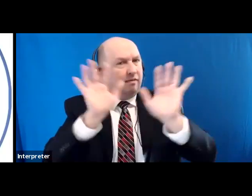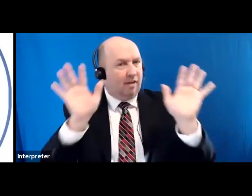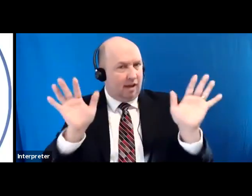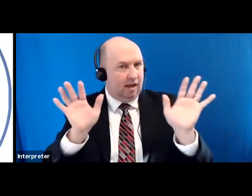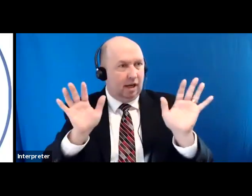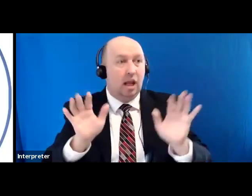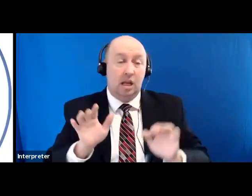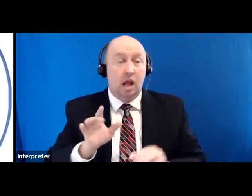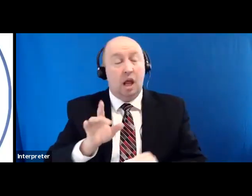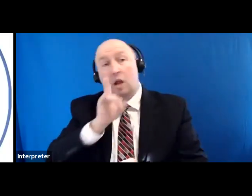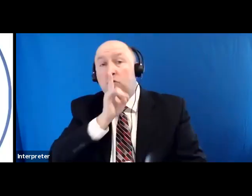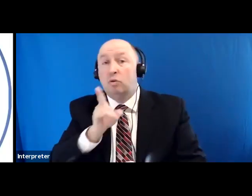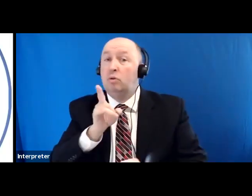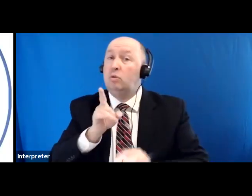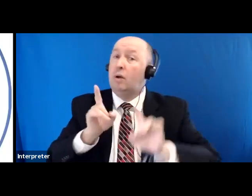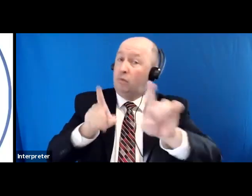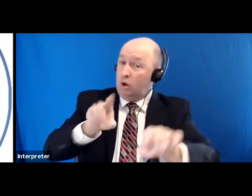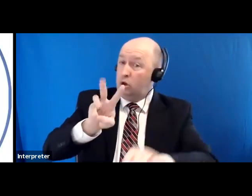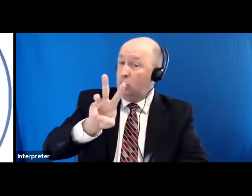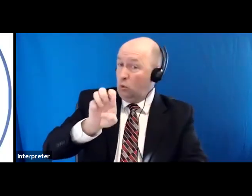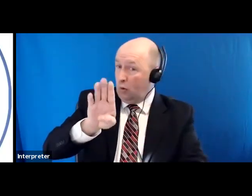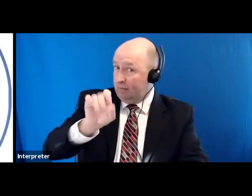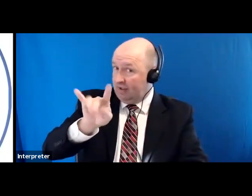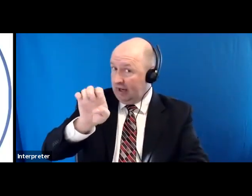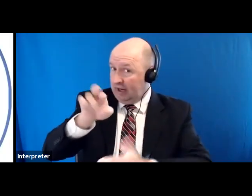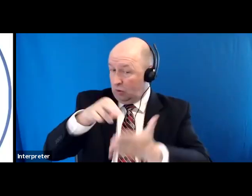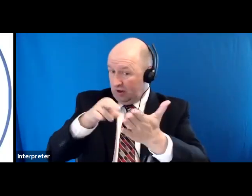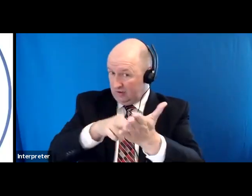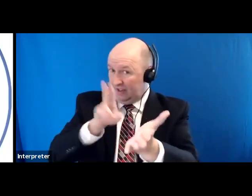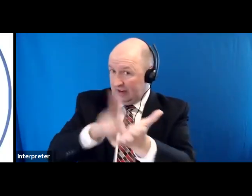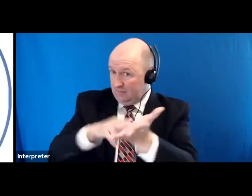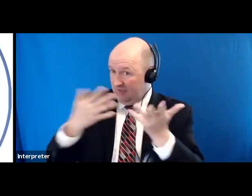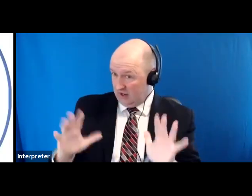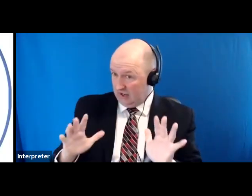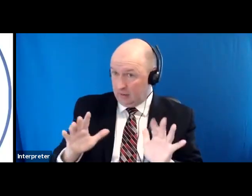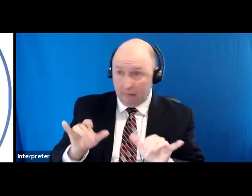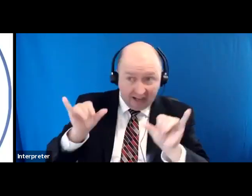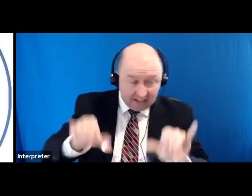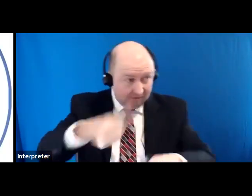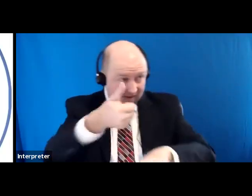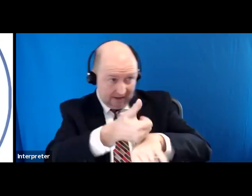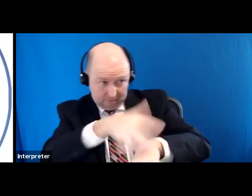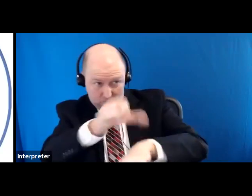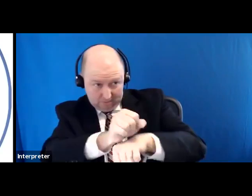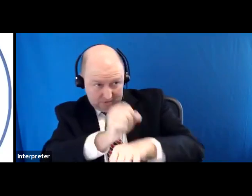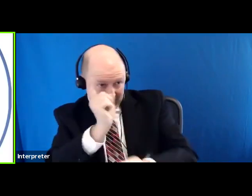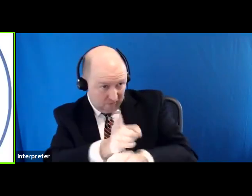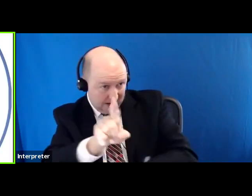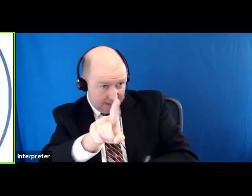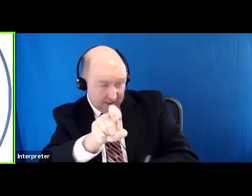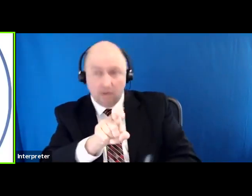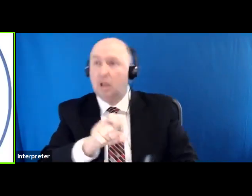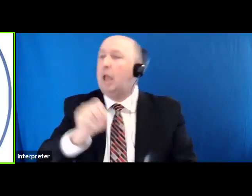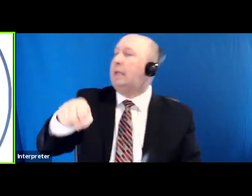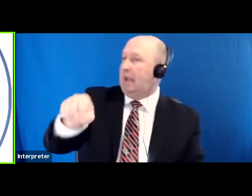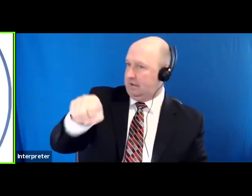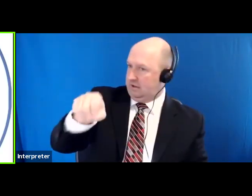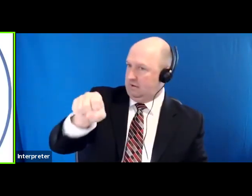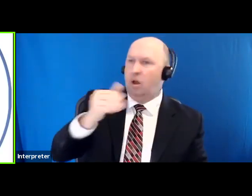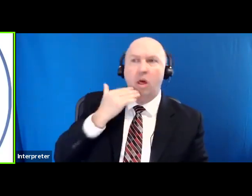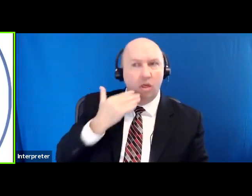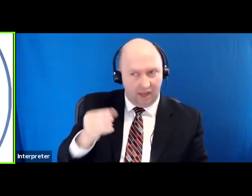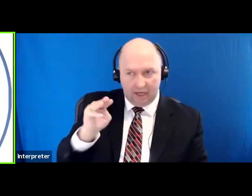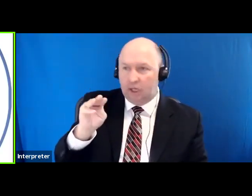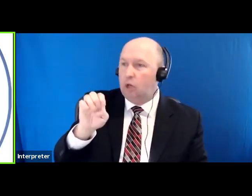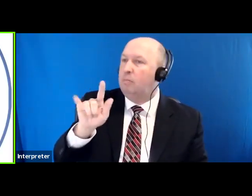though I've signed up on your website already and registered, I still need to go and make an appointment, correct? That is correct. And thank you, Melissa. Yes,